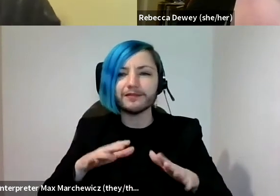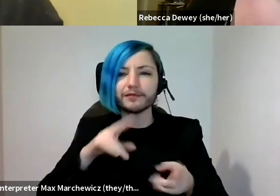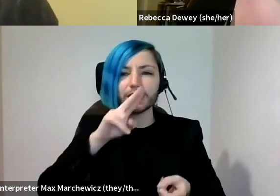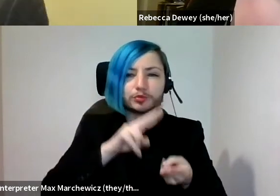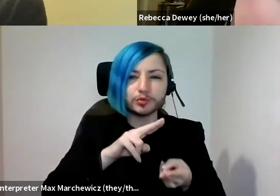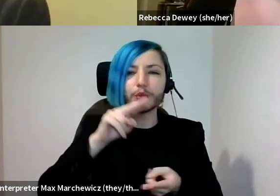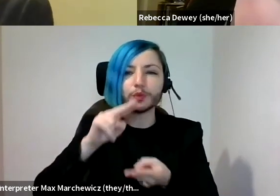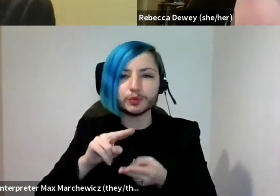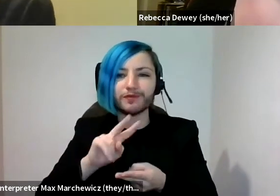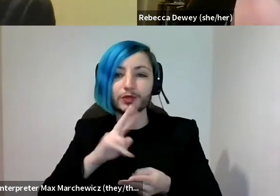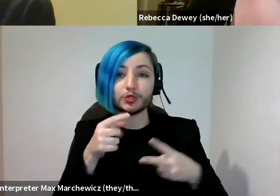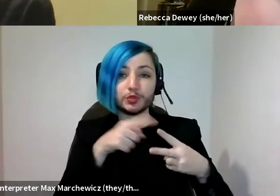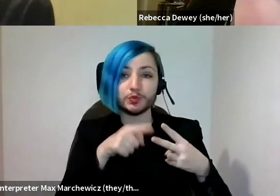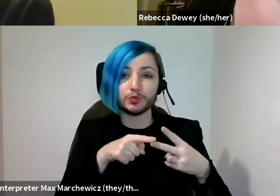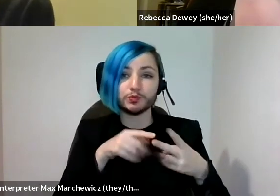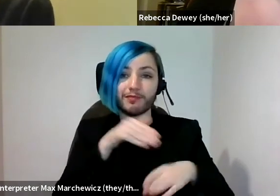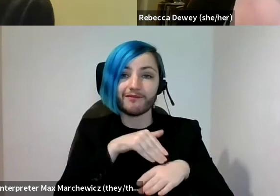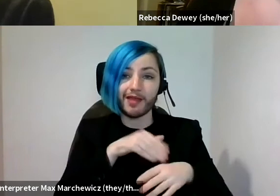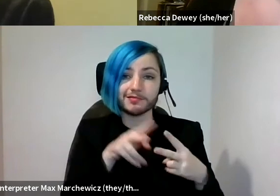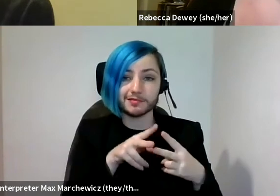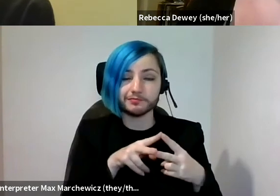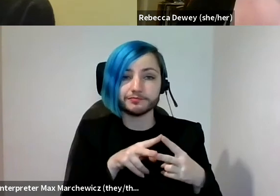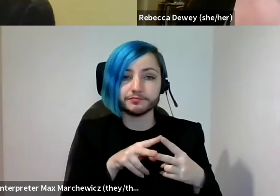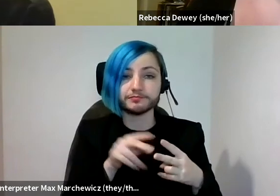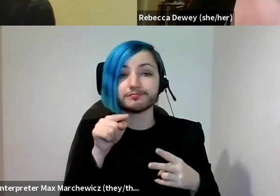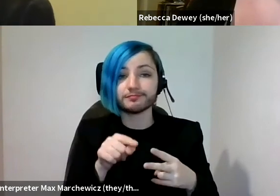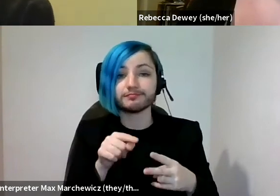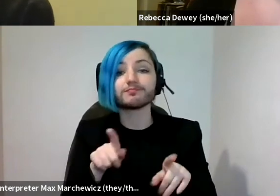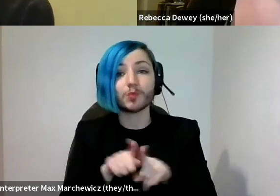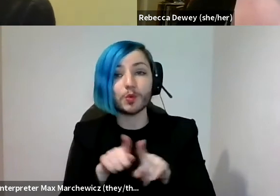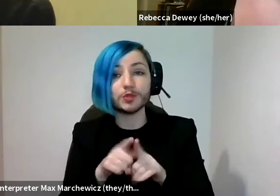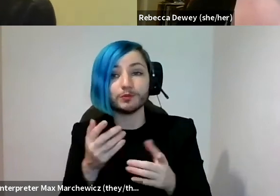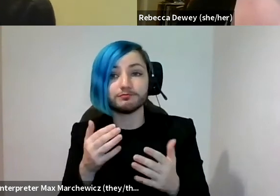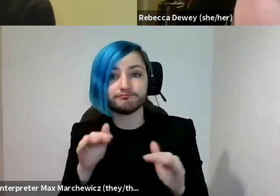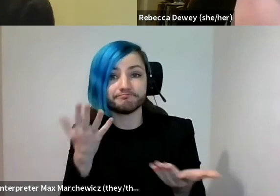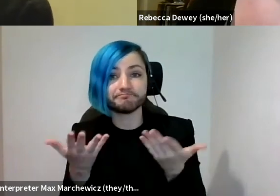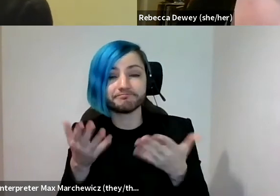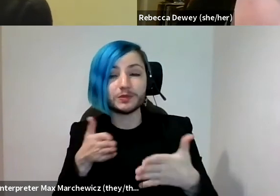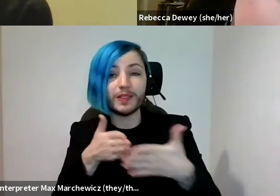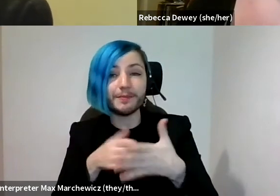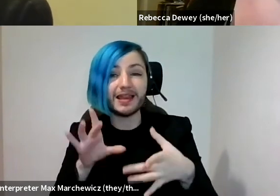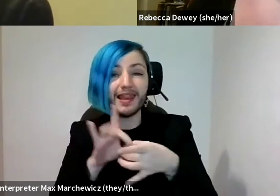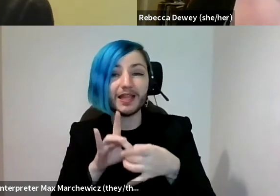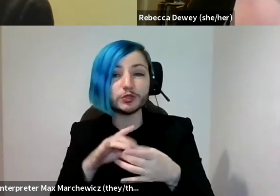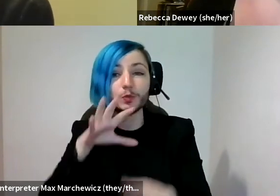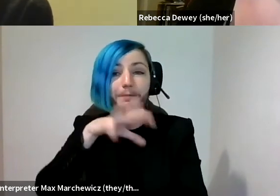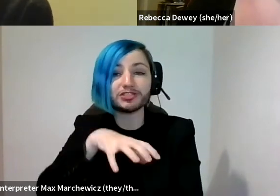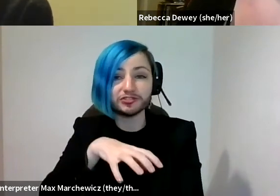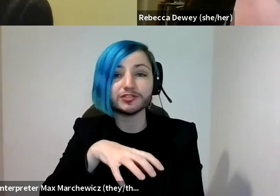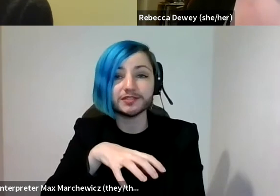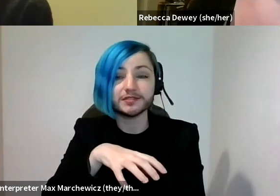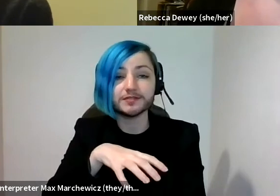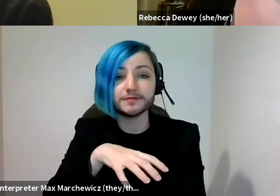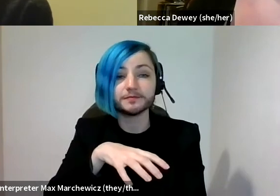effects, which coincides with the limit to position that you would get set